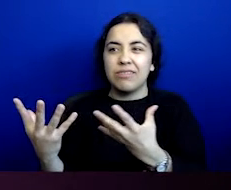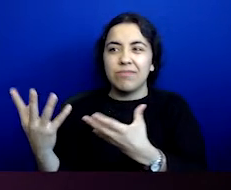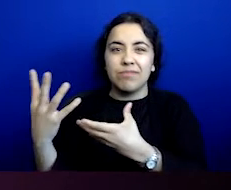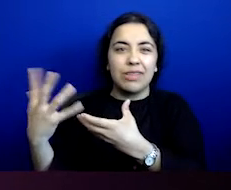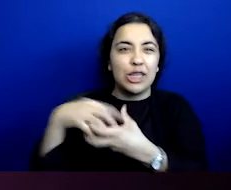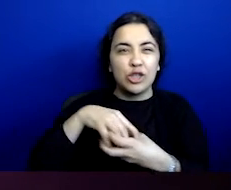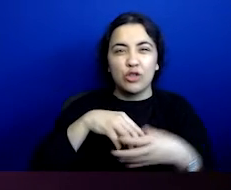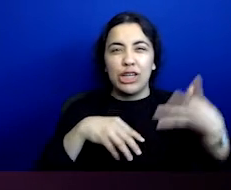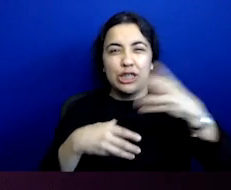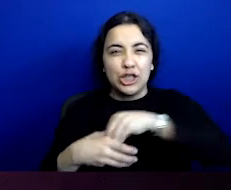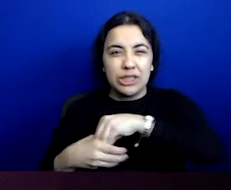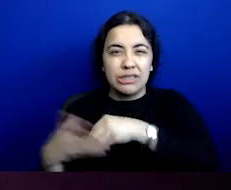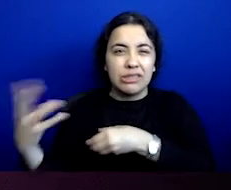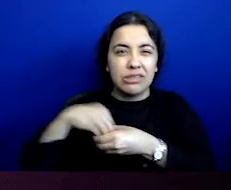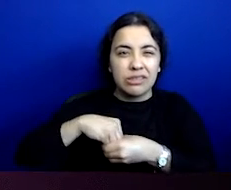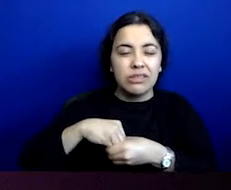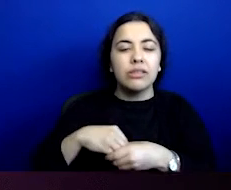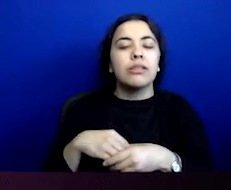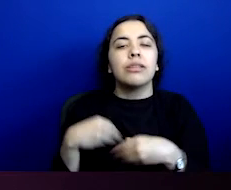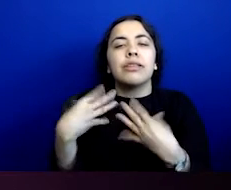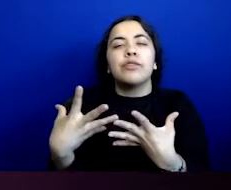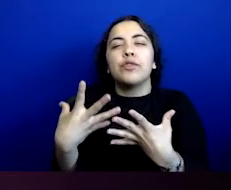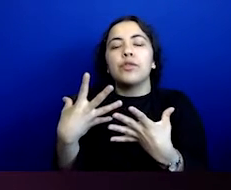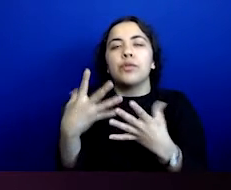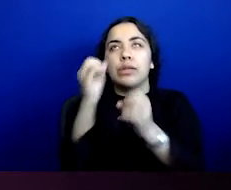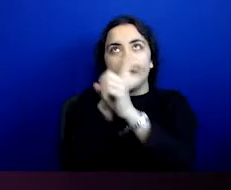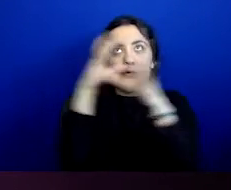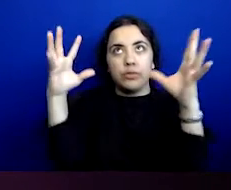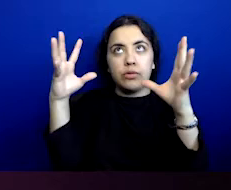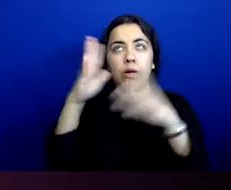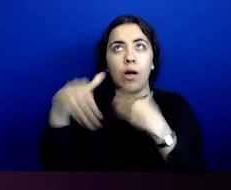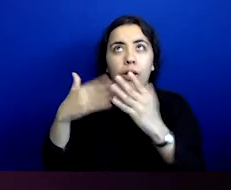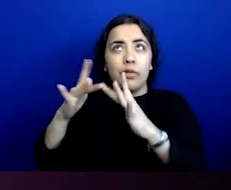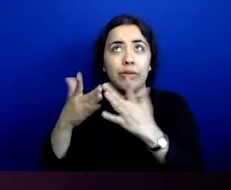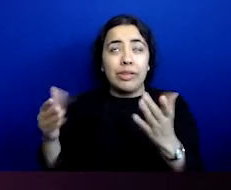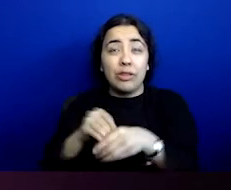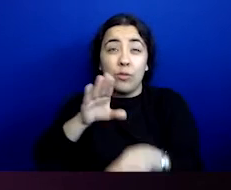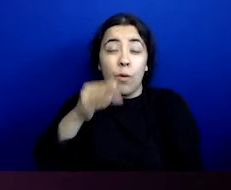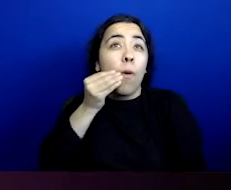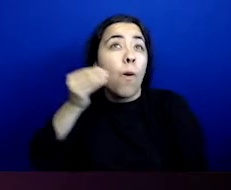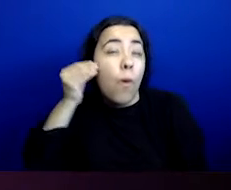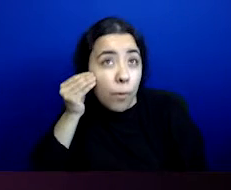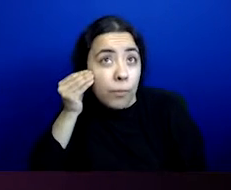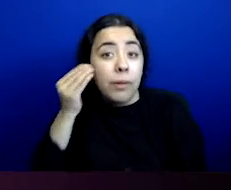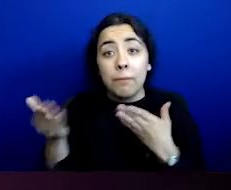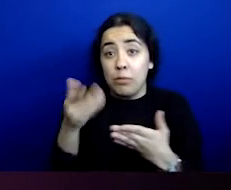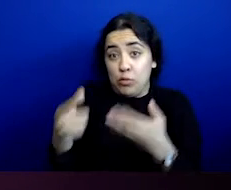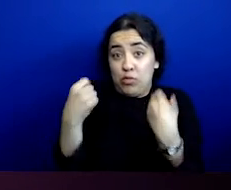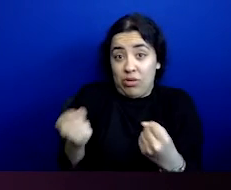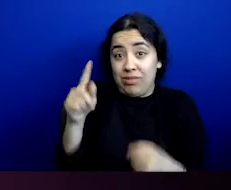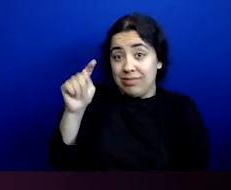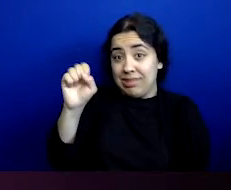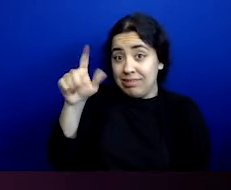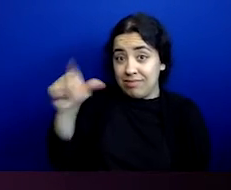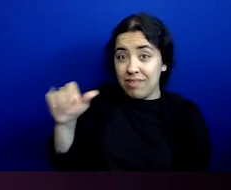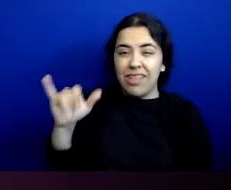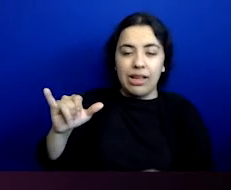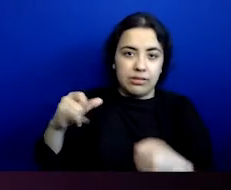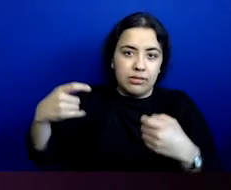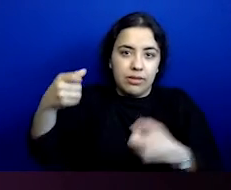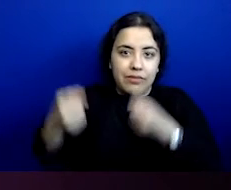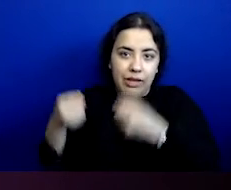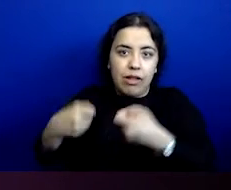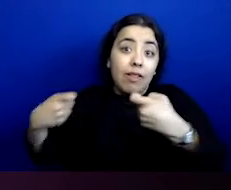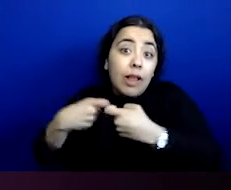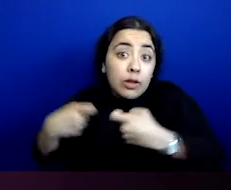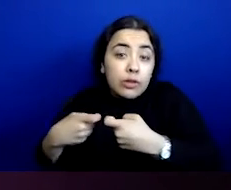And to kind of give an illustration of this, just think about all the internet-connected things that are in your house. You may drive a Tesla, which is an electric vehicle. You may